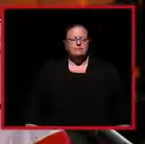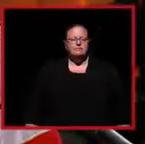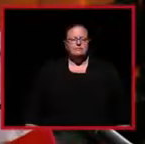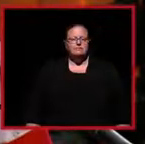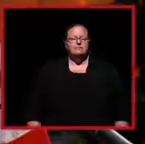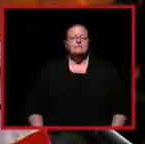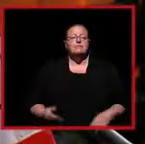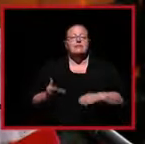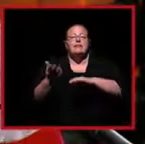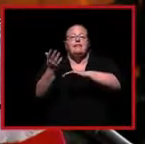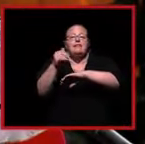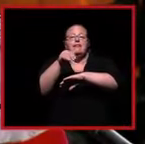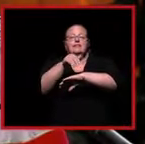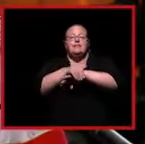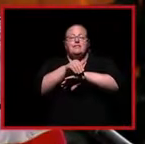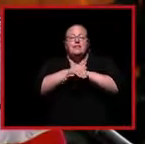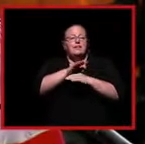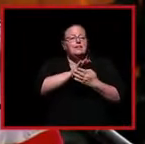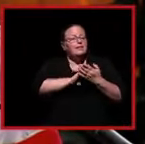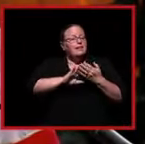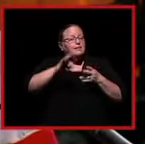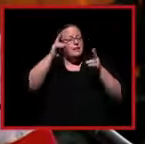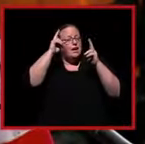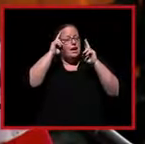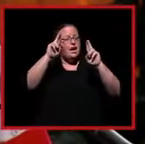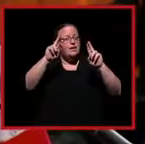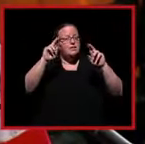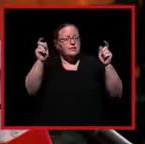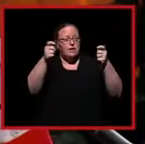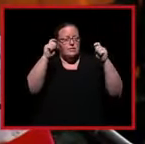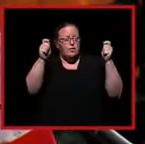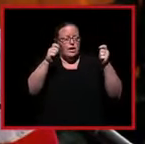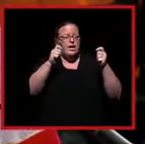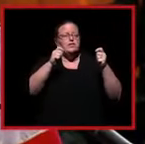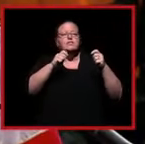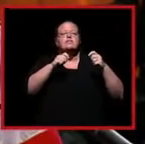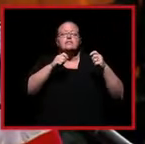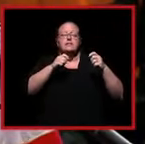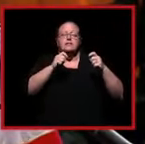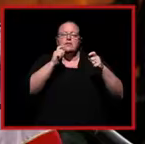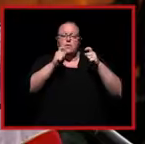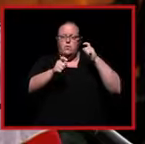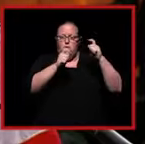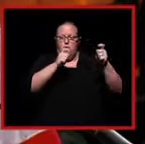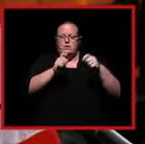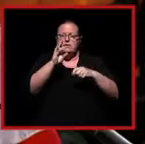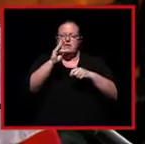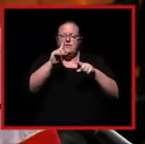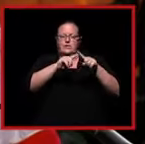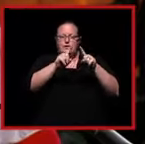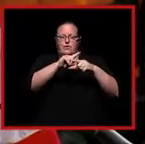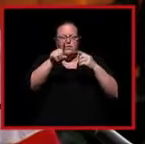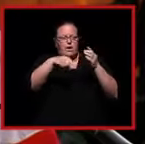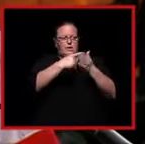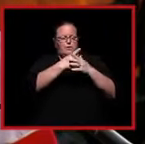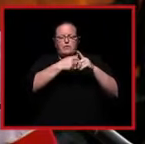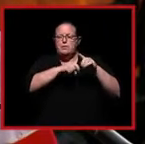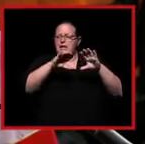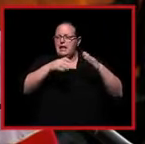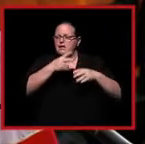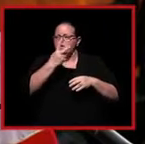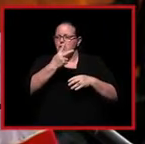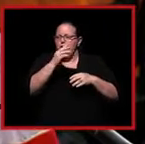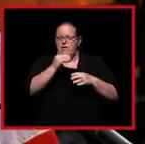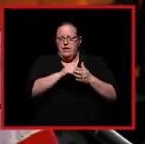Last evening, at the college's honors convocation, we presented awards to 7 graduates of the class of 2014 who